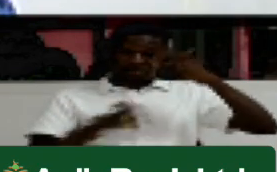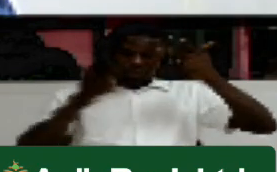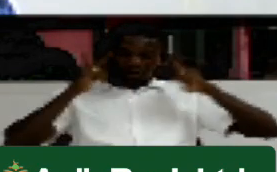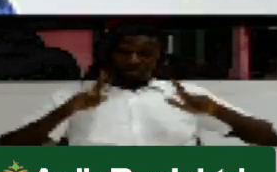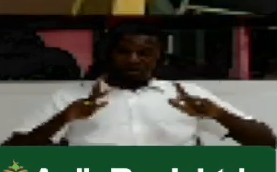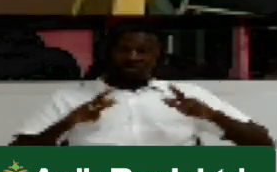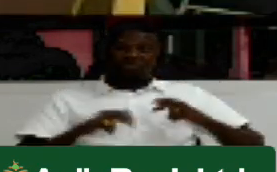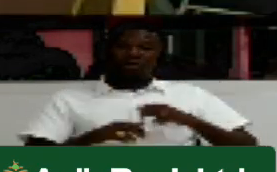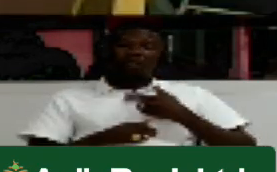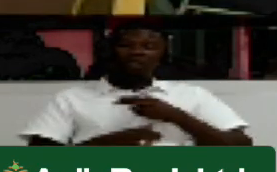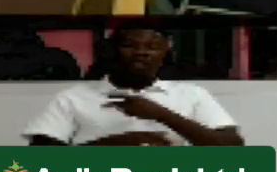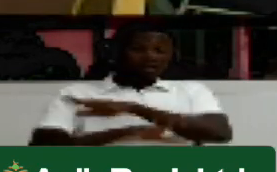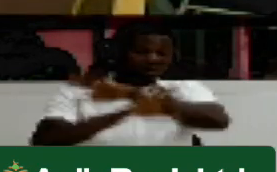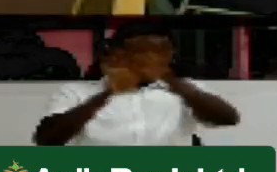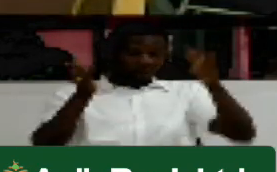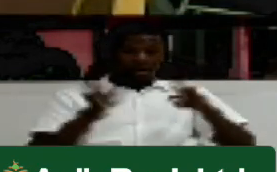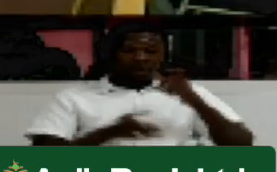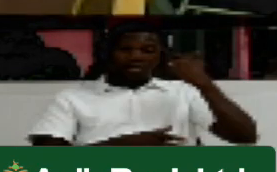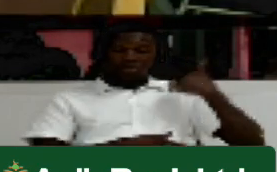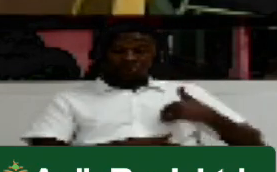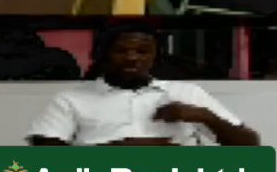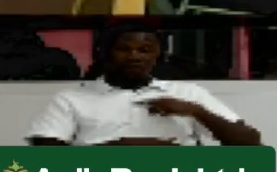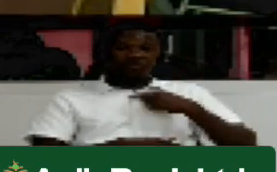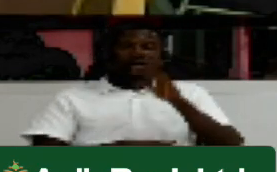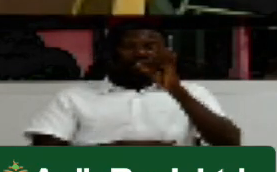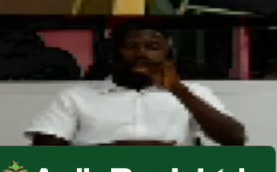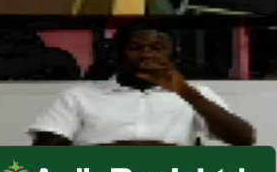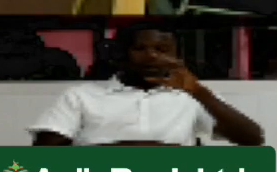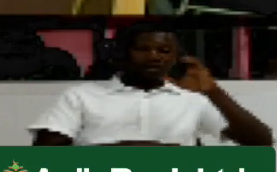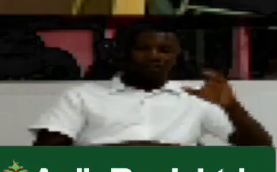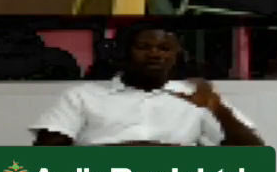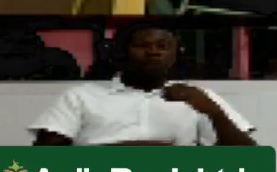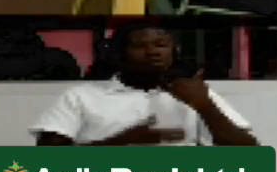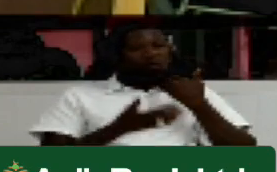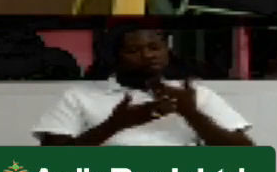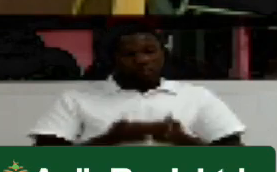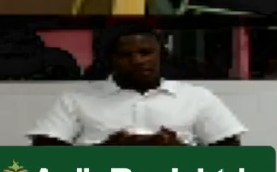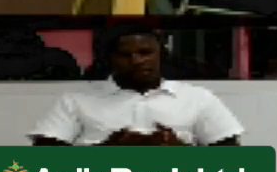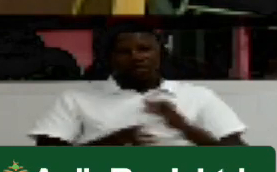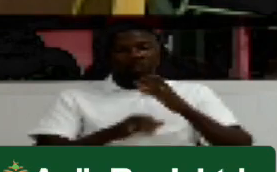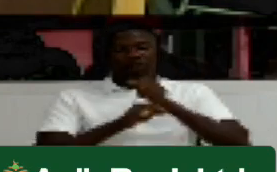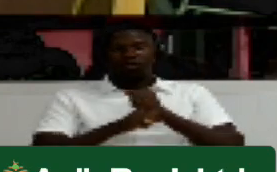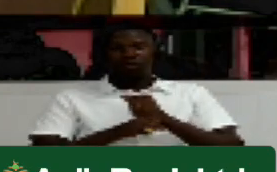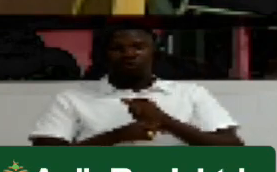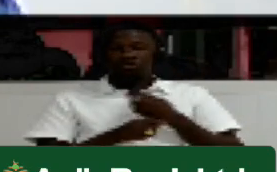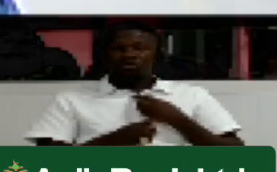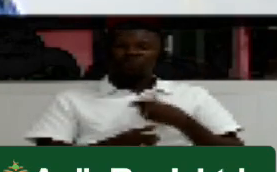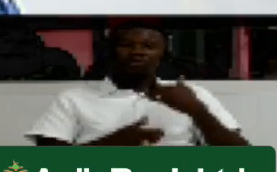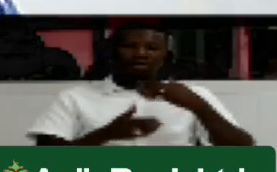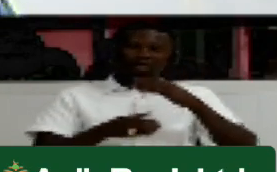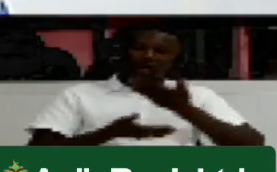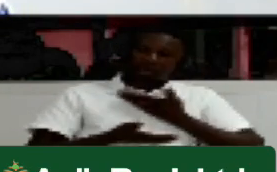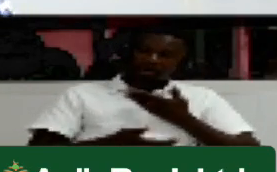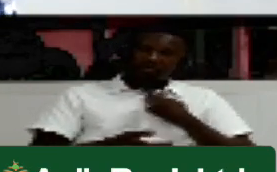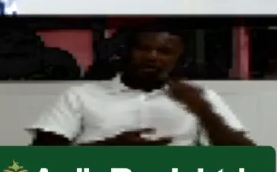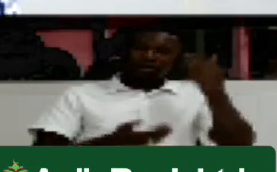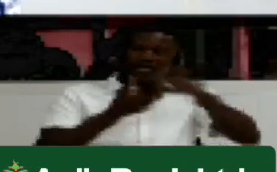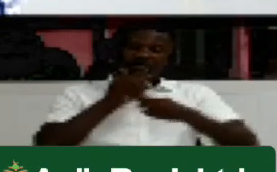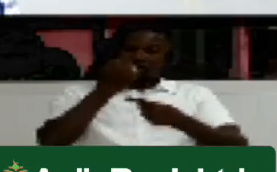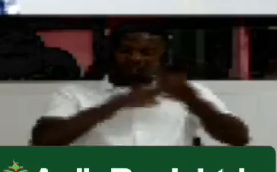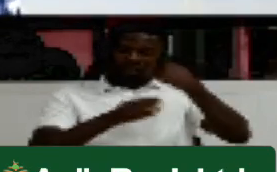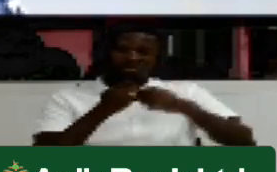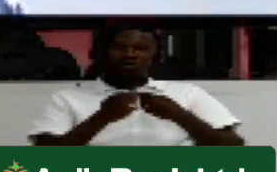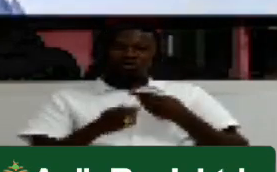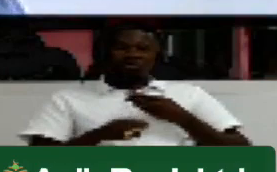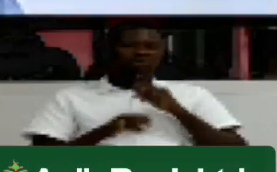personnel of the TRRC, please help us to ensure never again does not become a gimmick.